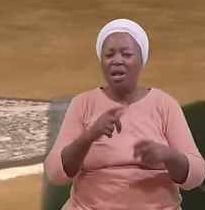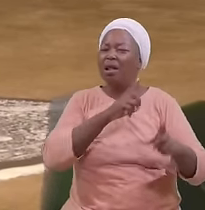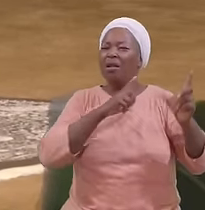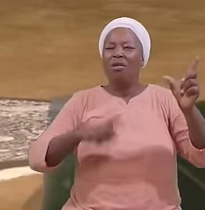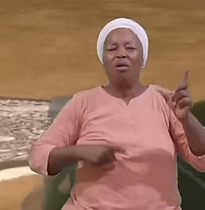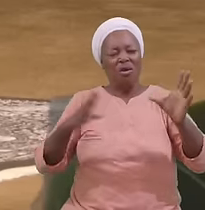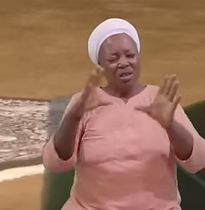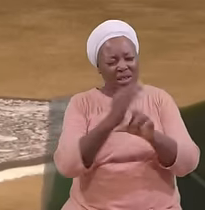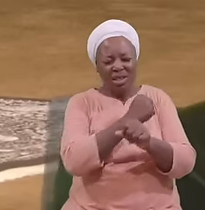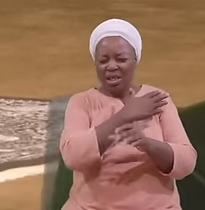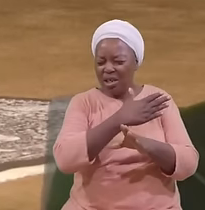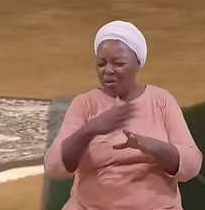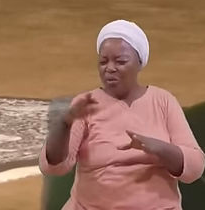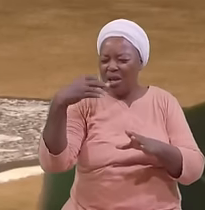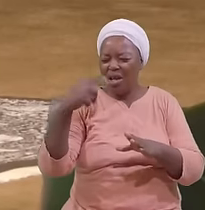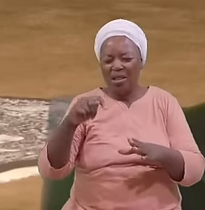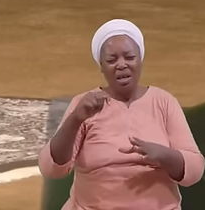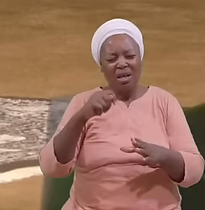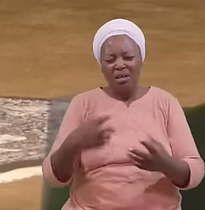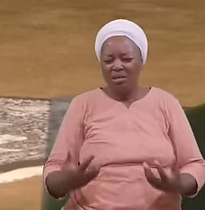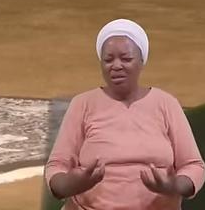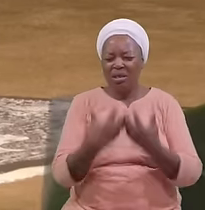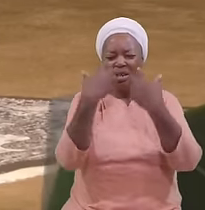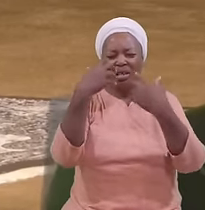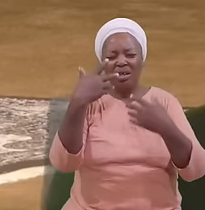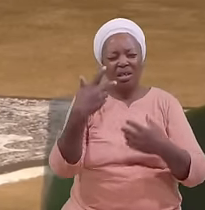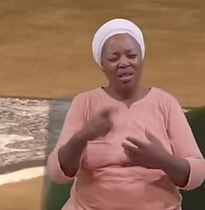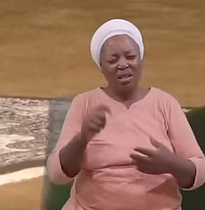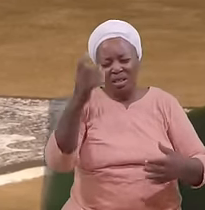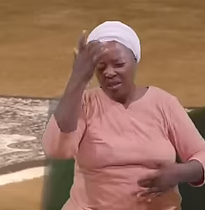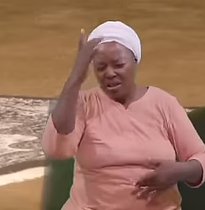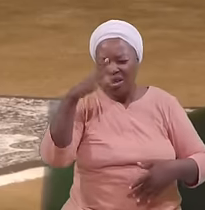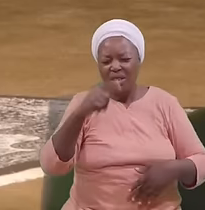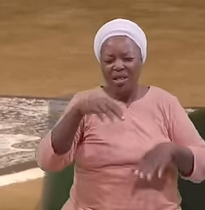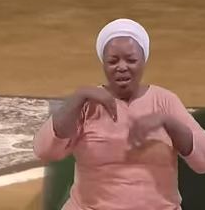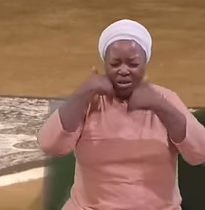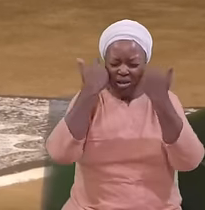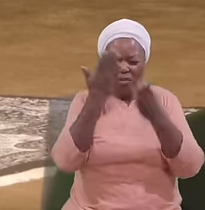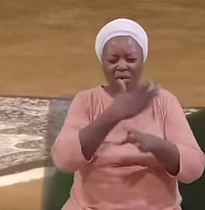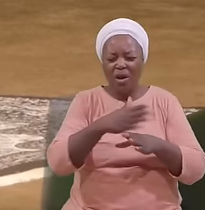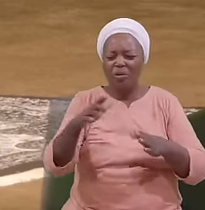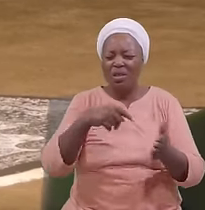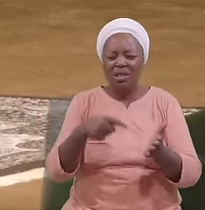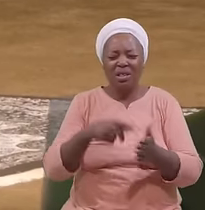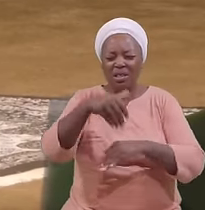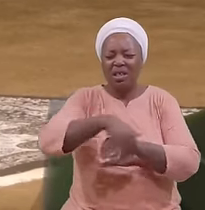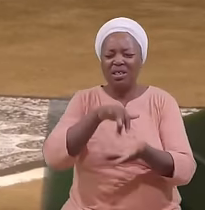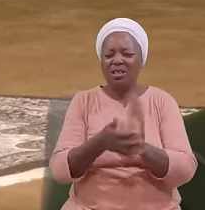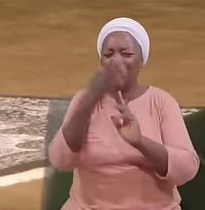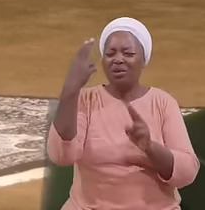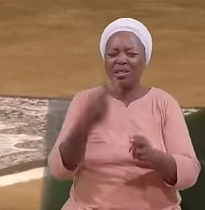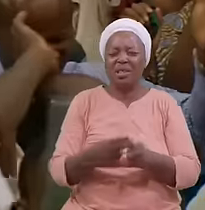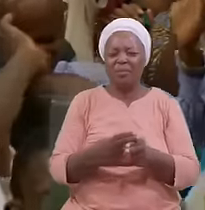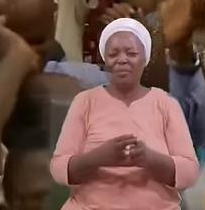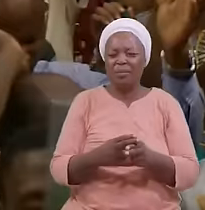the challenge, the sickness, the reproach away tonight in Jesus'